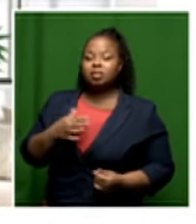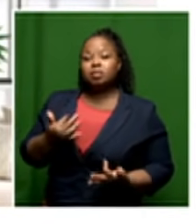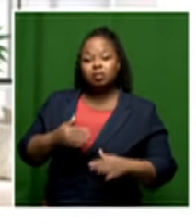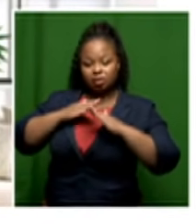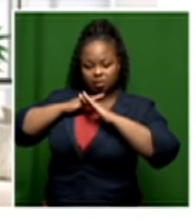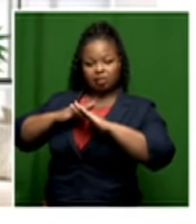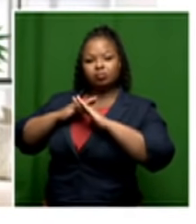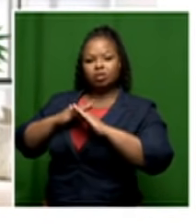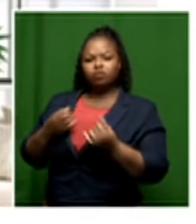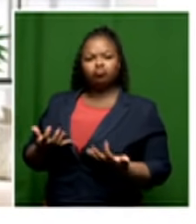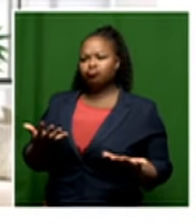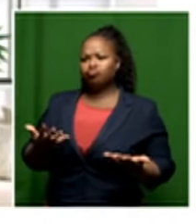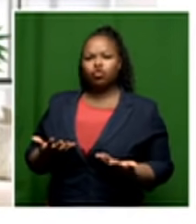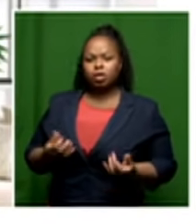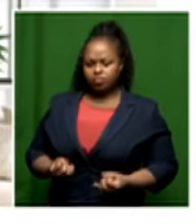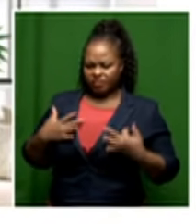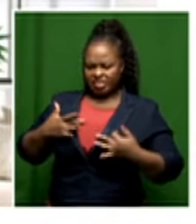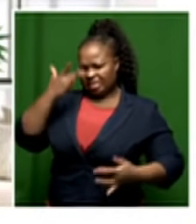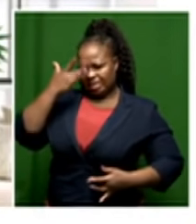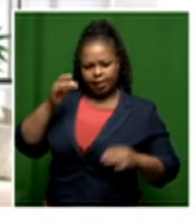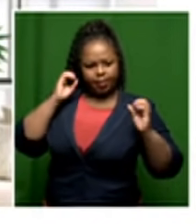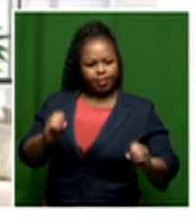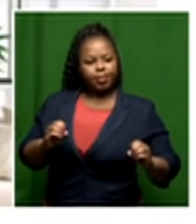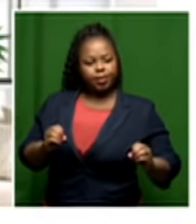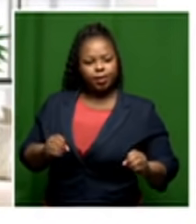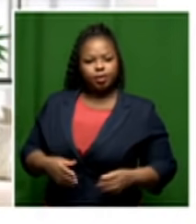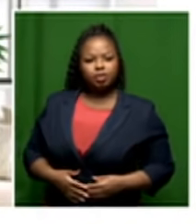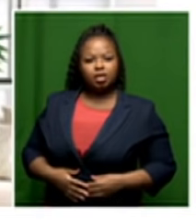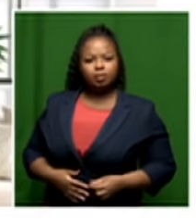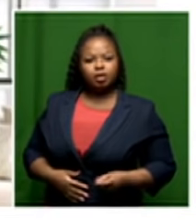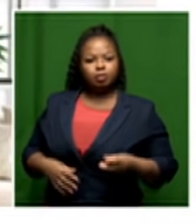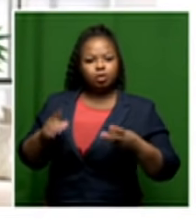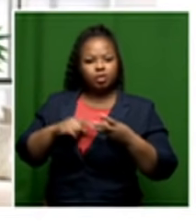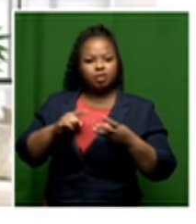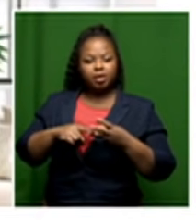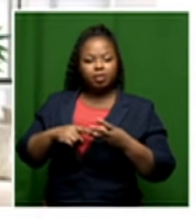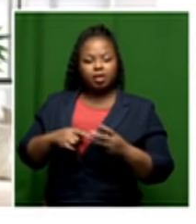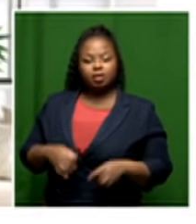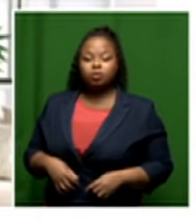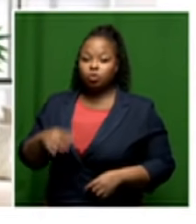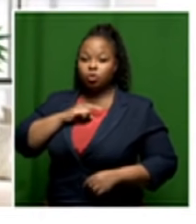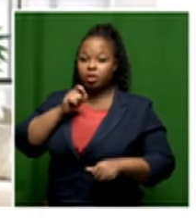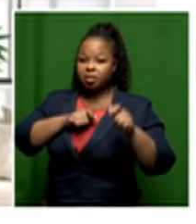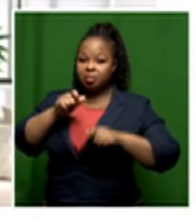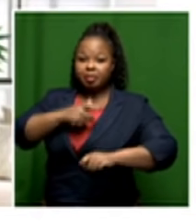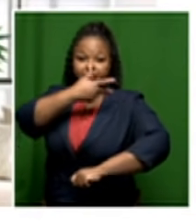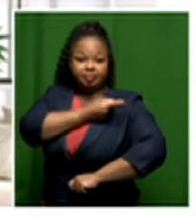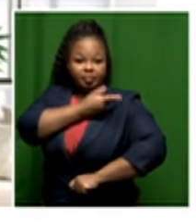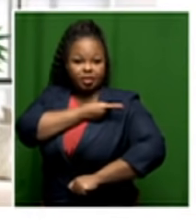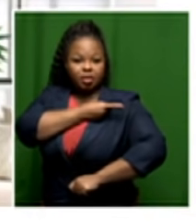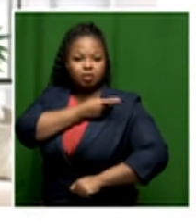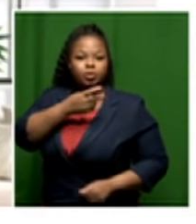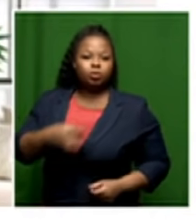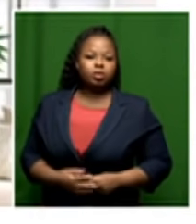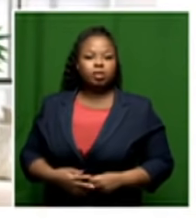and carry, that infection, and spread it around. So when we're vaccinating people, we're vaccinating them so that